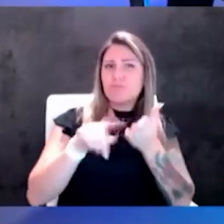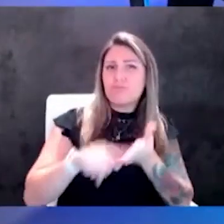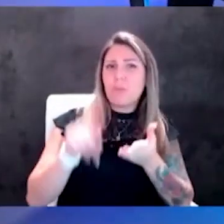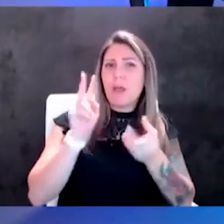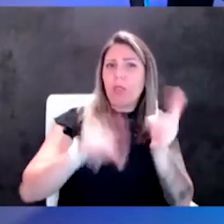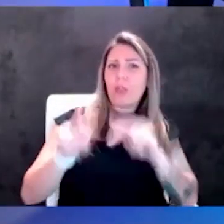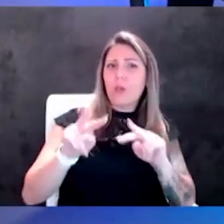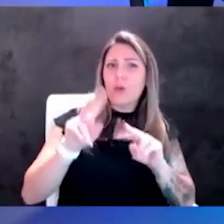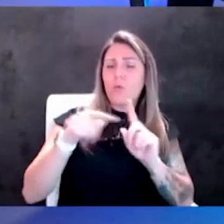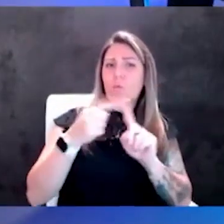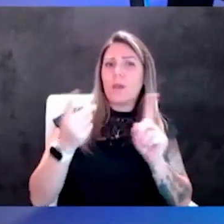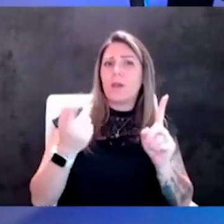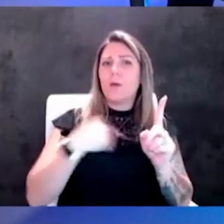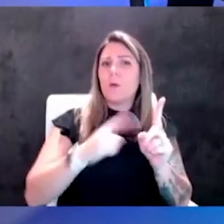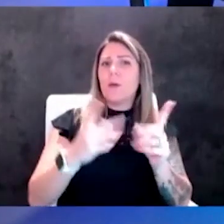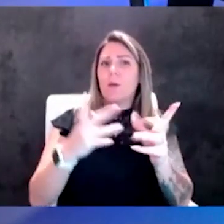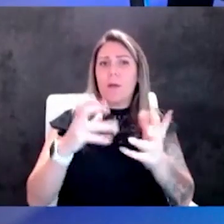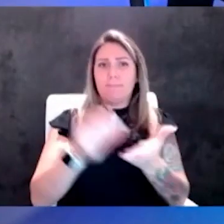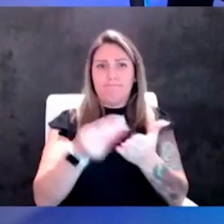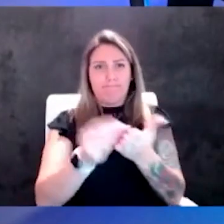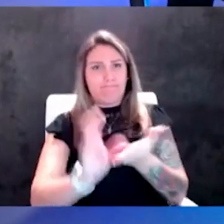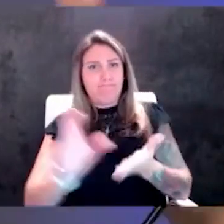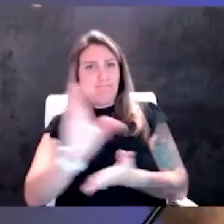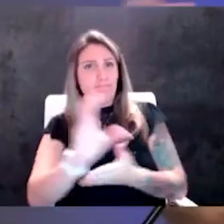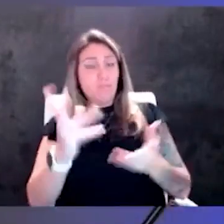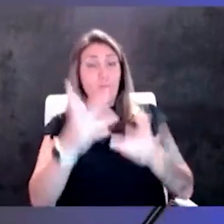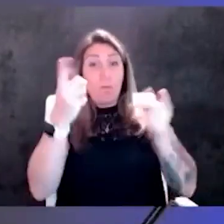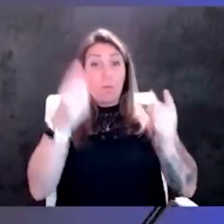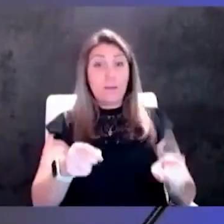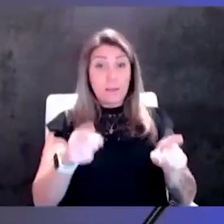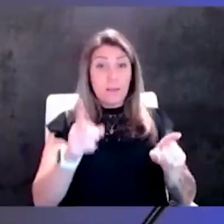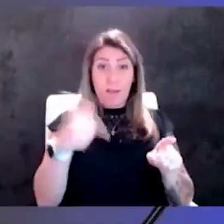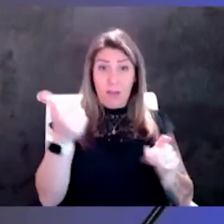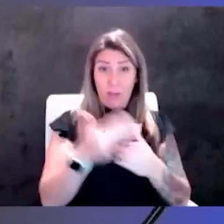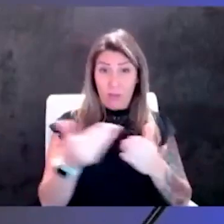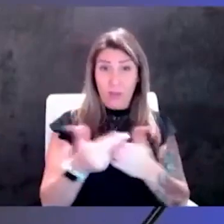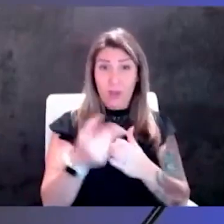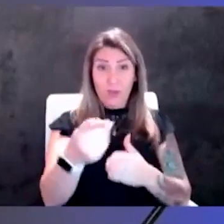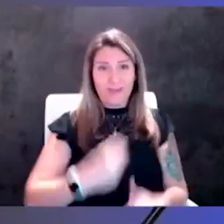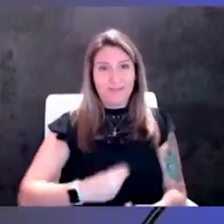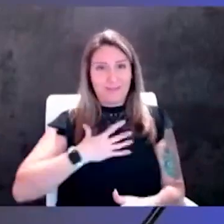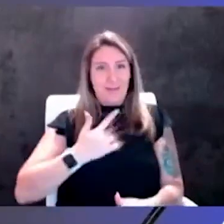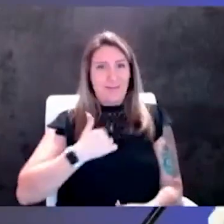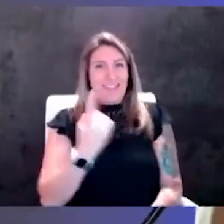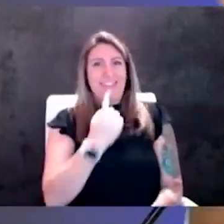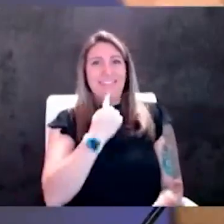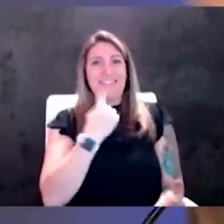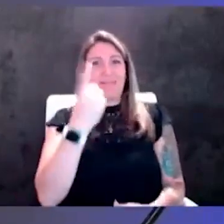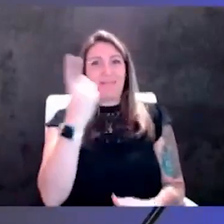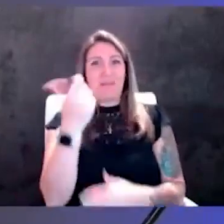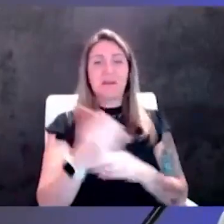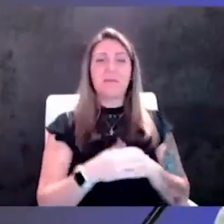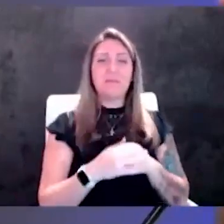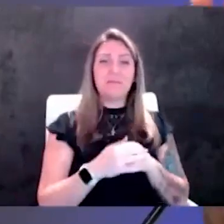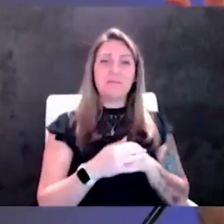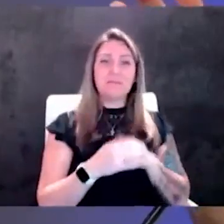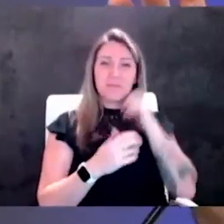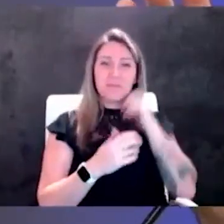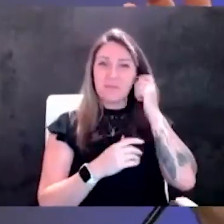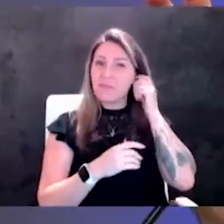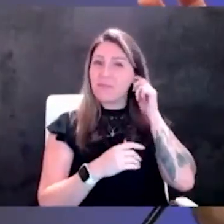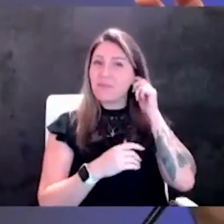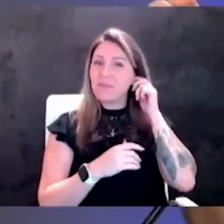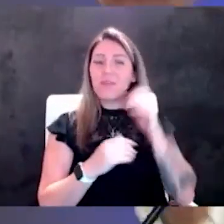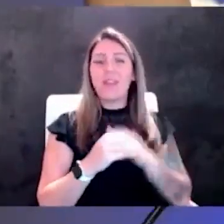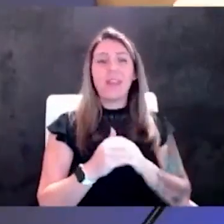exactly. It is, and it's what's going on. And something else, you just inspired me to say something else. You know, the face of our government tends